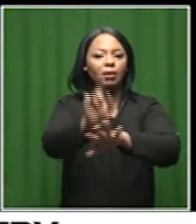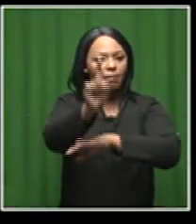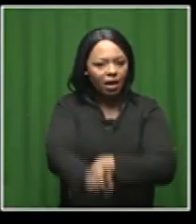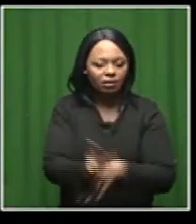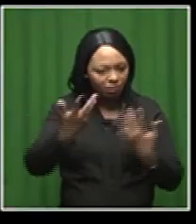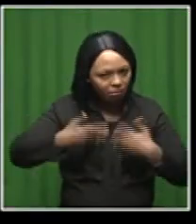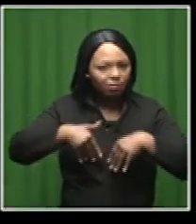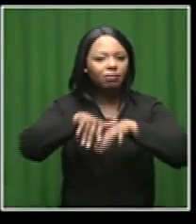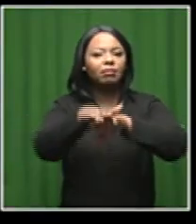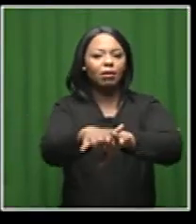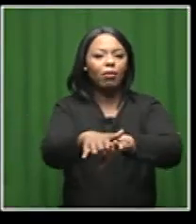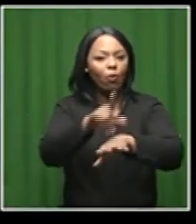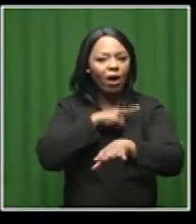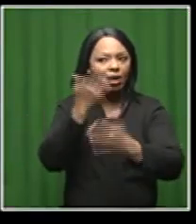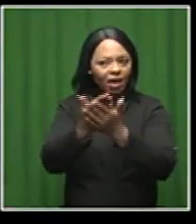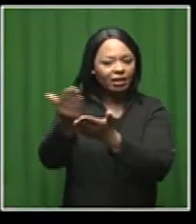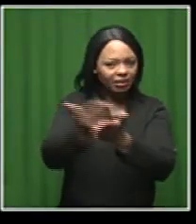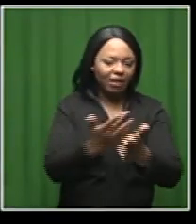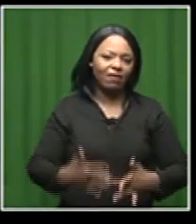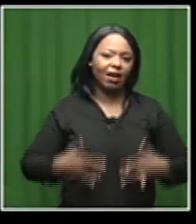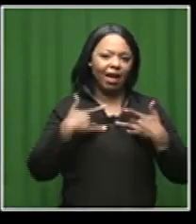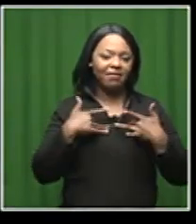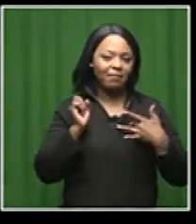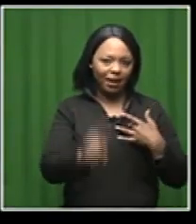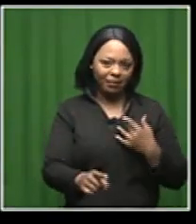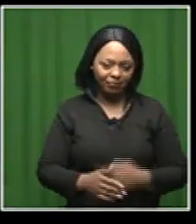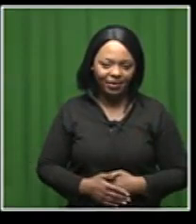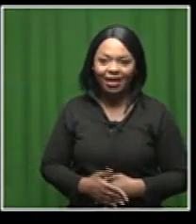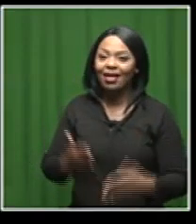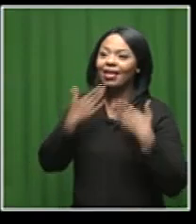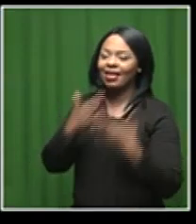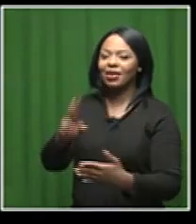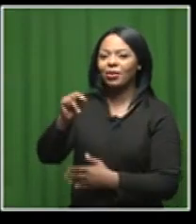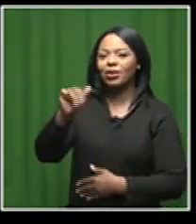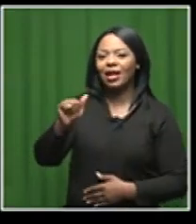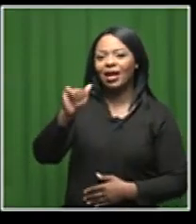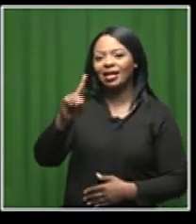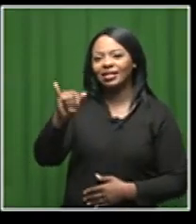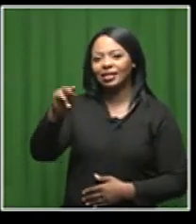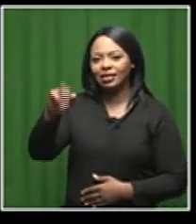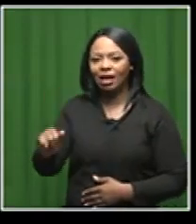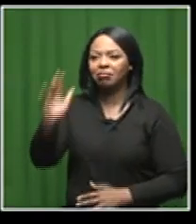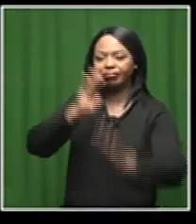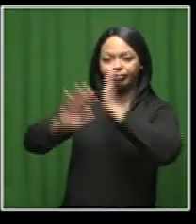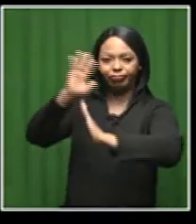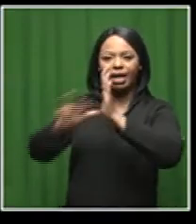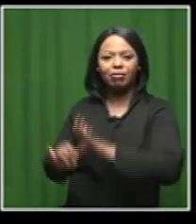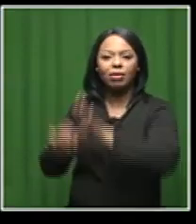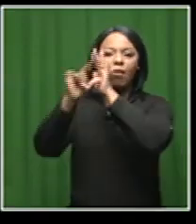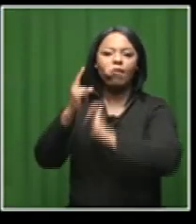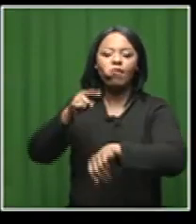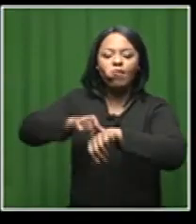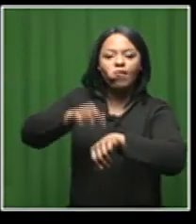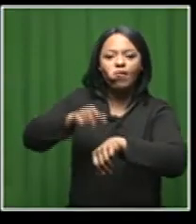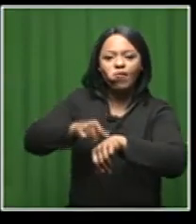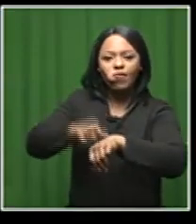to make this work and to save lives. Thank you so much, Nadia, for joining us today to highlight the importance of this bone marrow registry